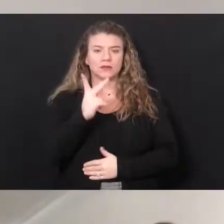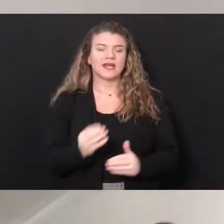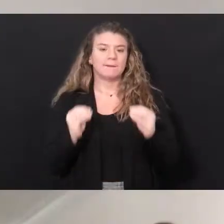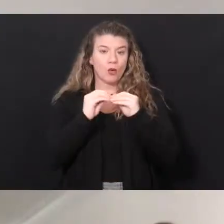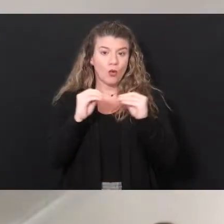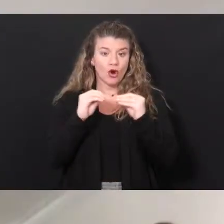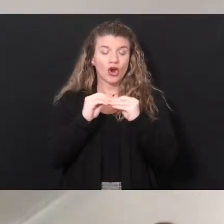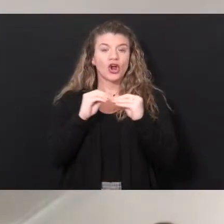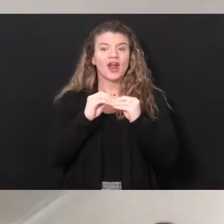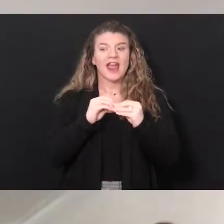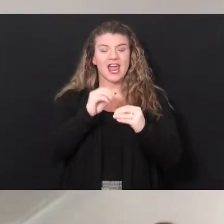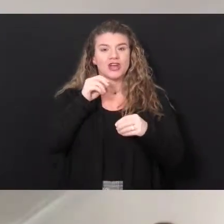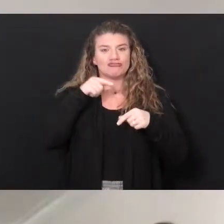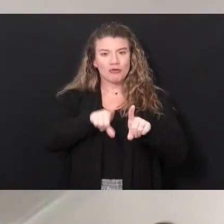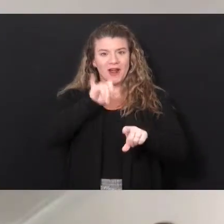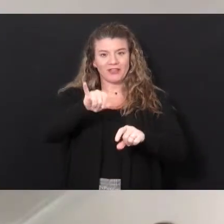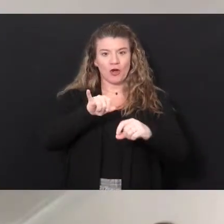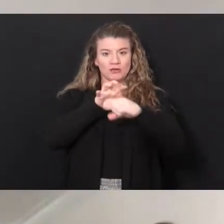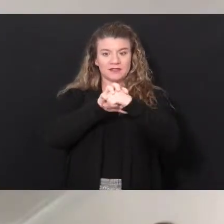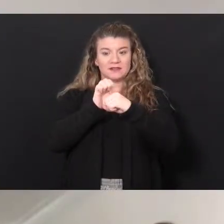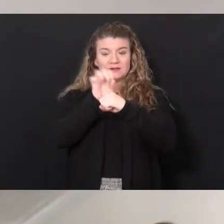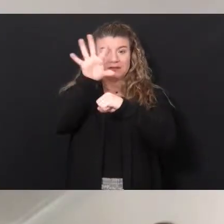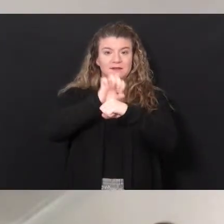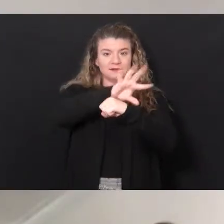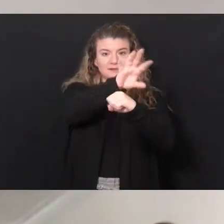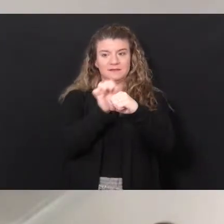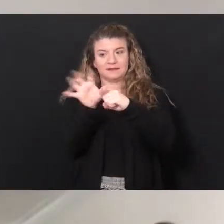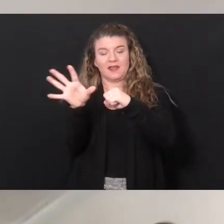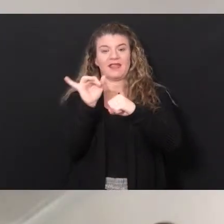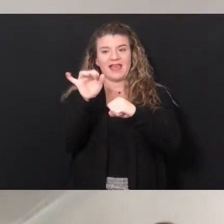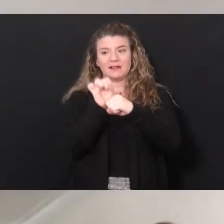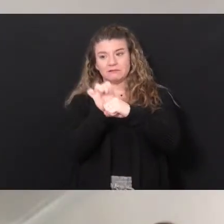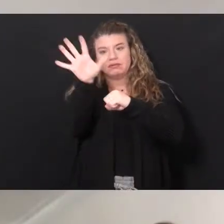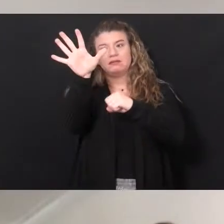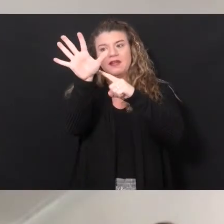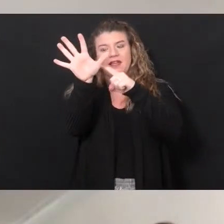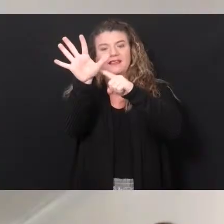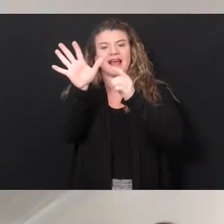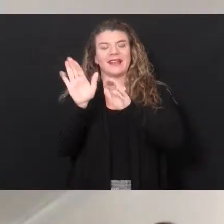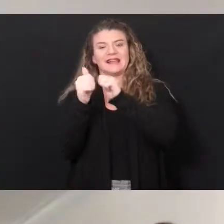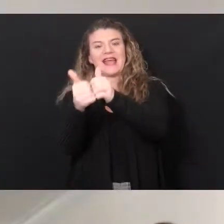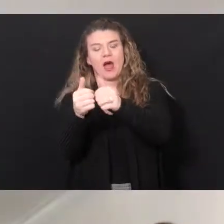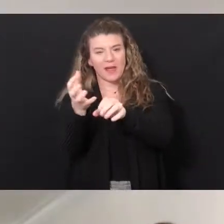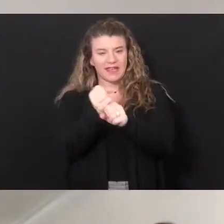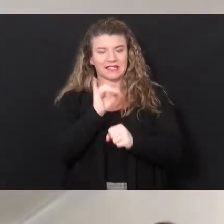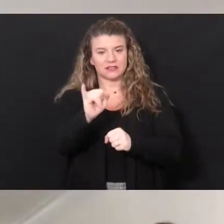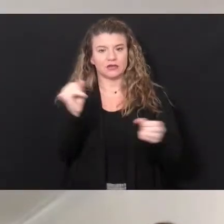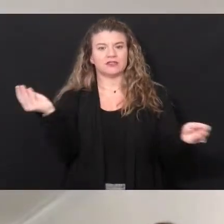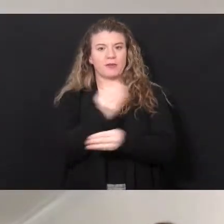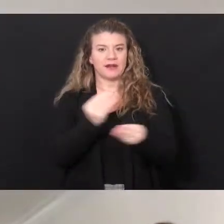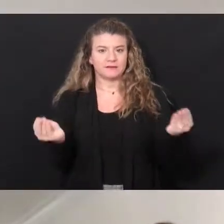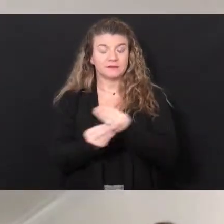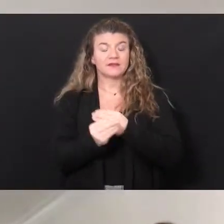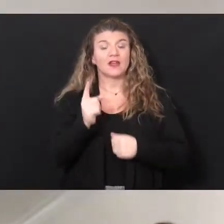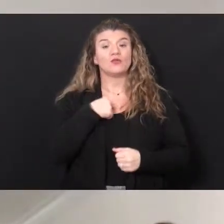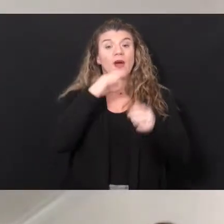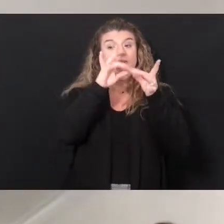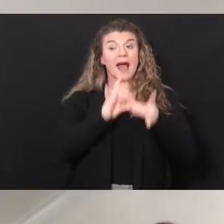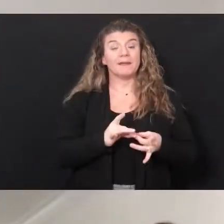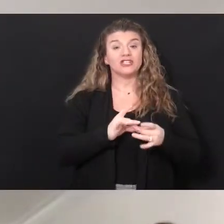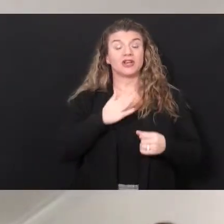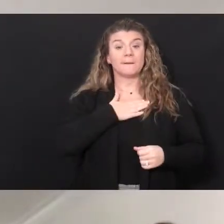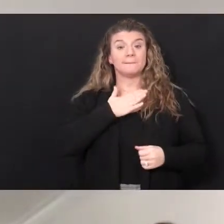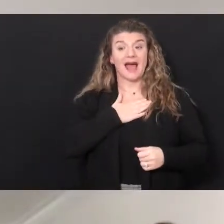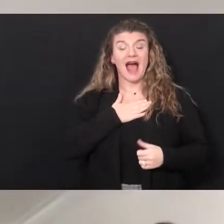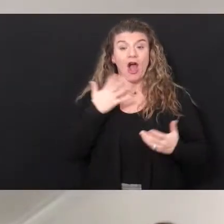mutations in the spike proteins are the ones that give the virus an advantage. As I mentioned in my comments at the press brief, it